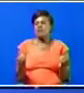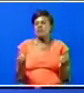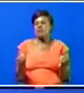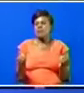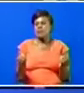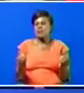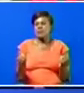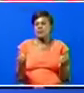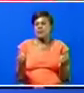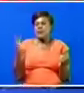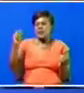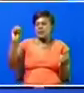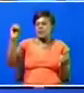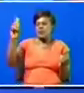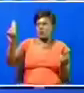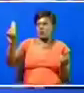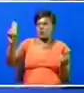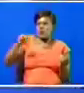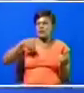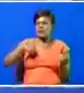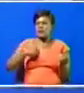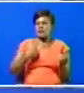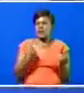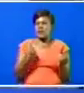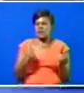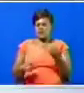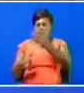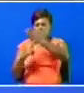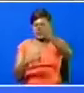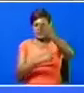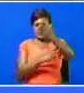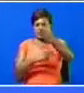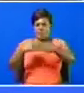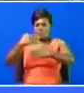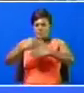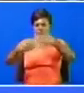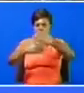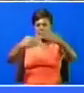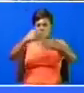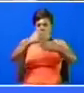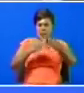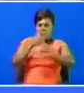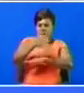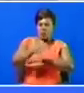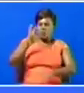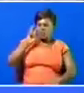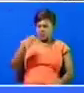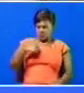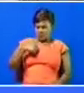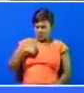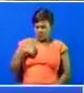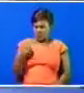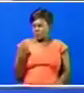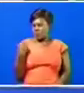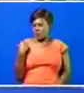MOU. We are building bridges across. And you have seen me recently talking